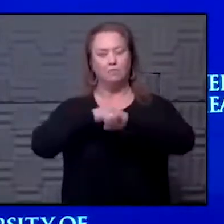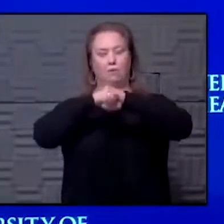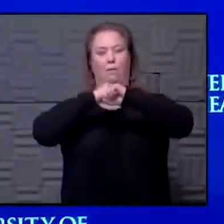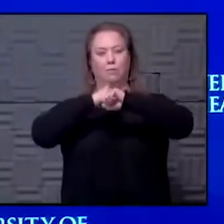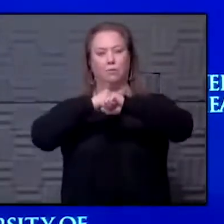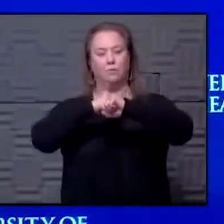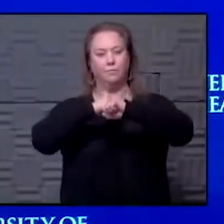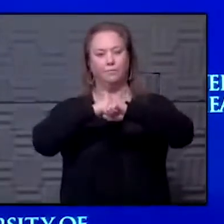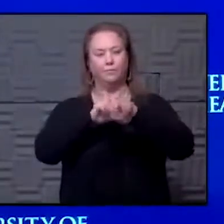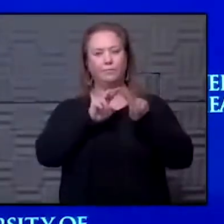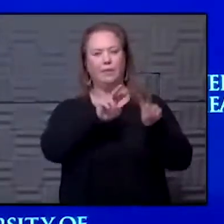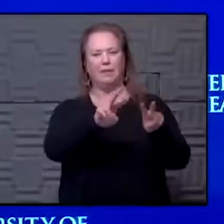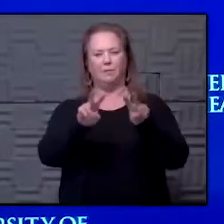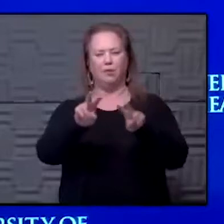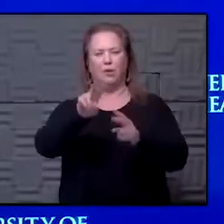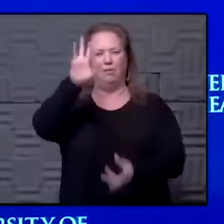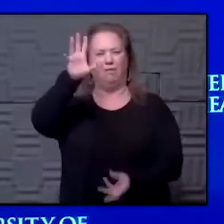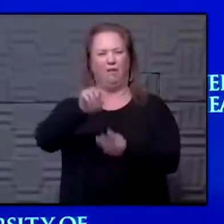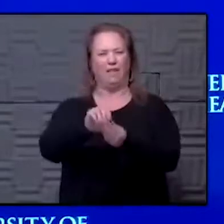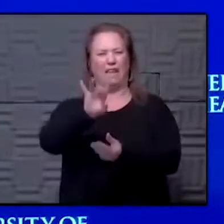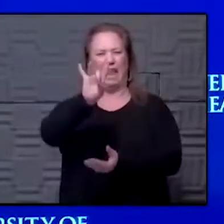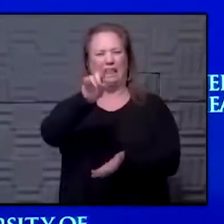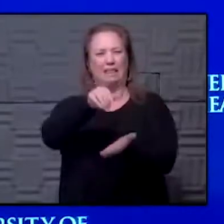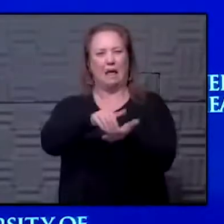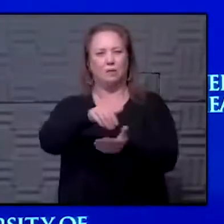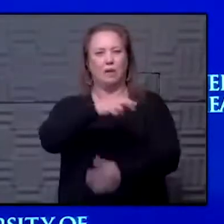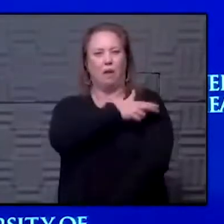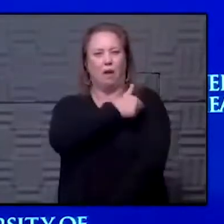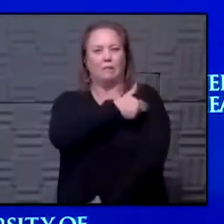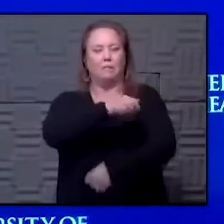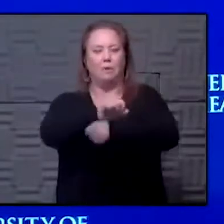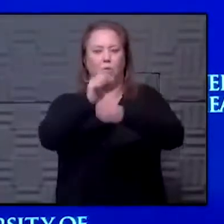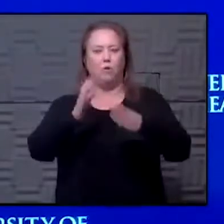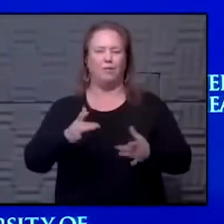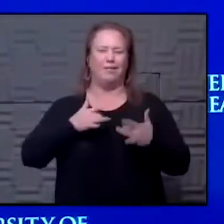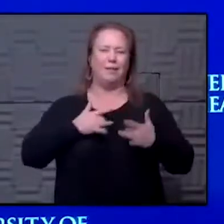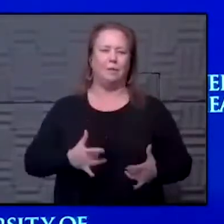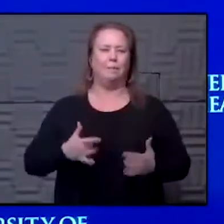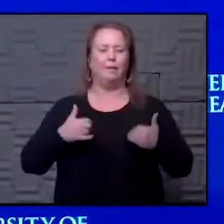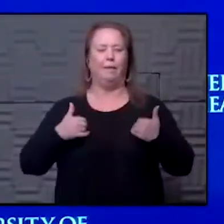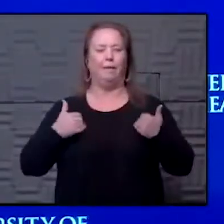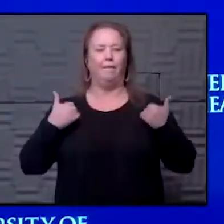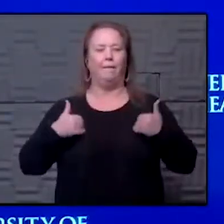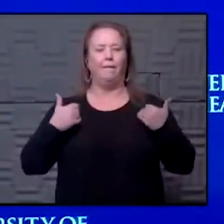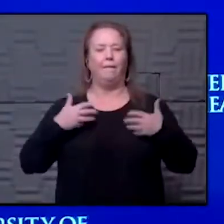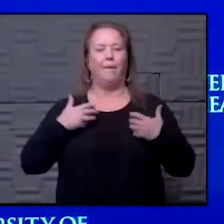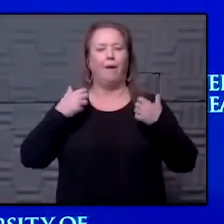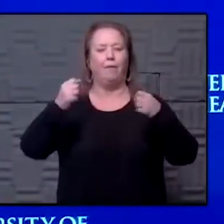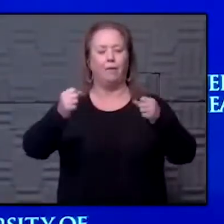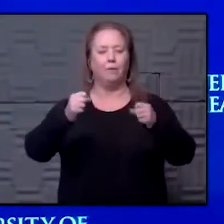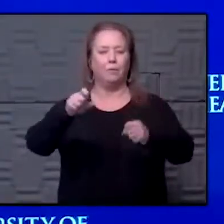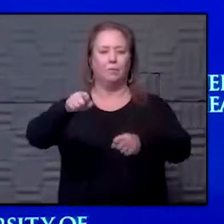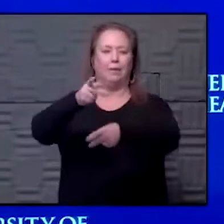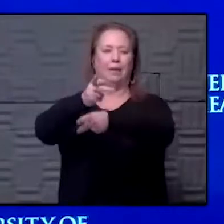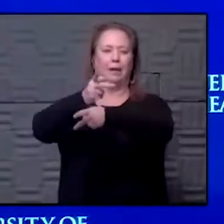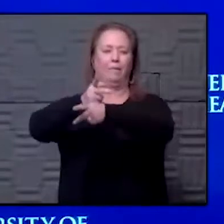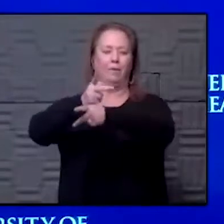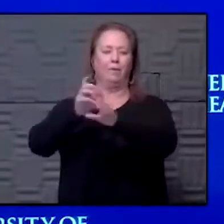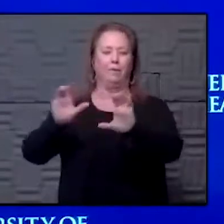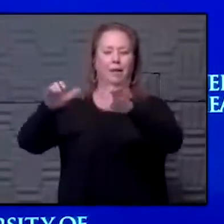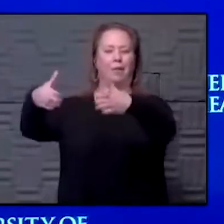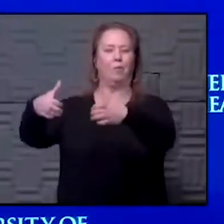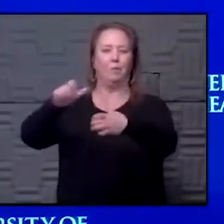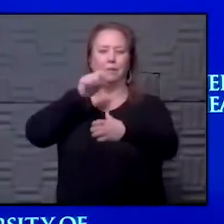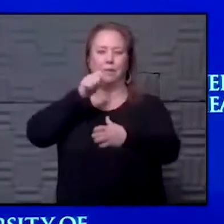protection, and that was in looking at about 8,000 hospital workers, which tend to be a younger, healthier population, so we have to be careful. It's a little bit of it's